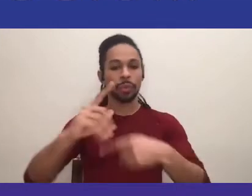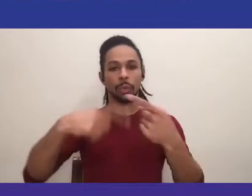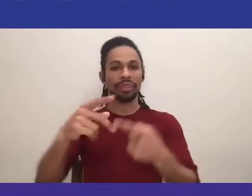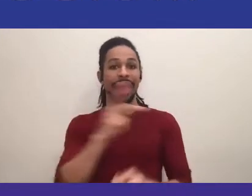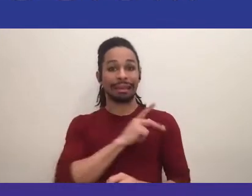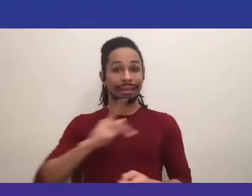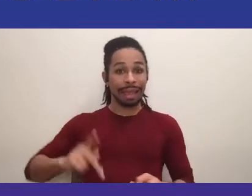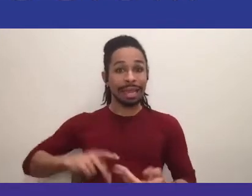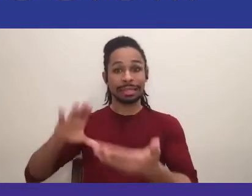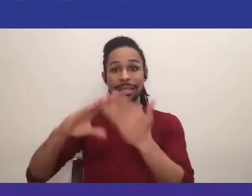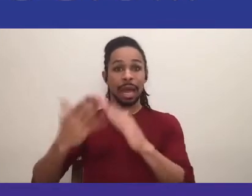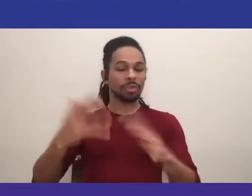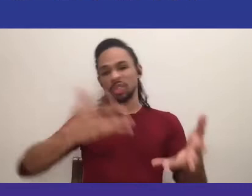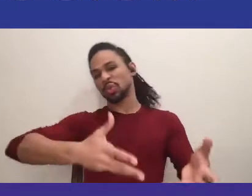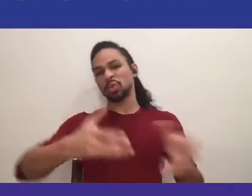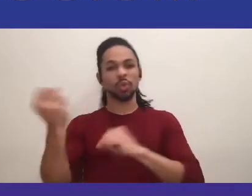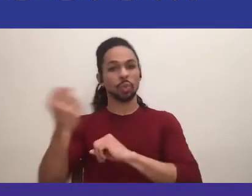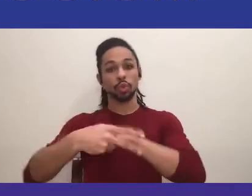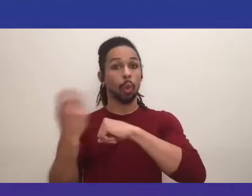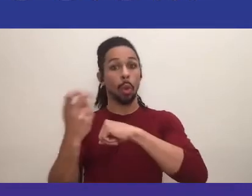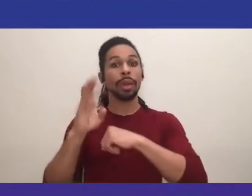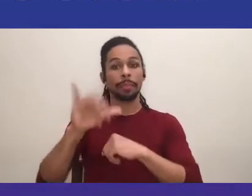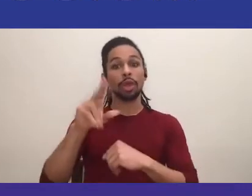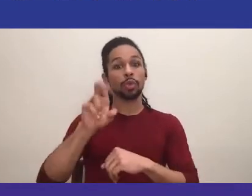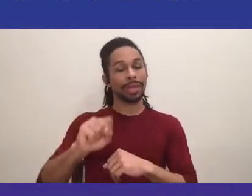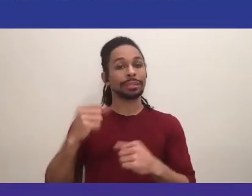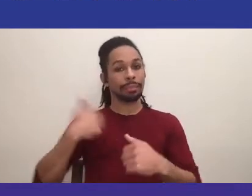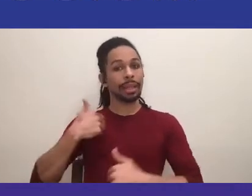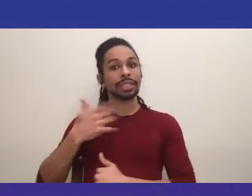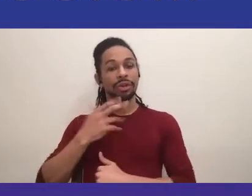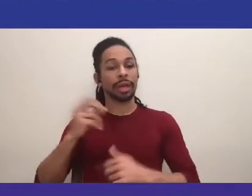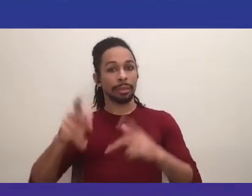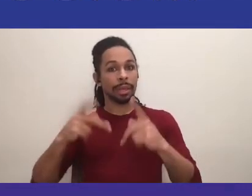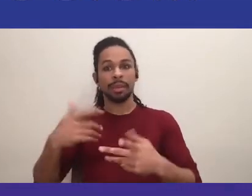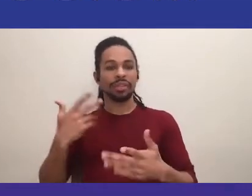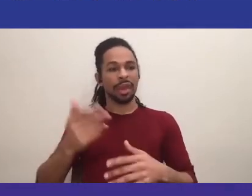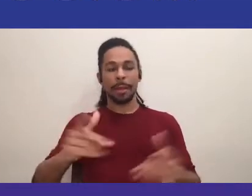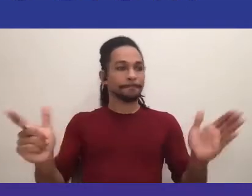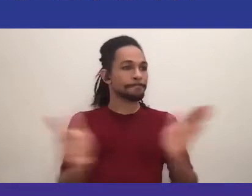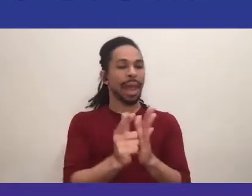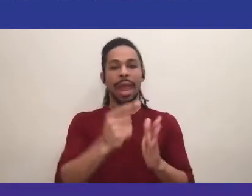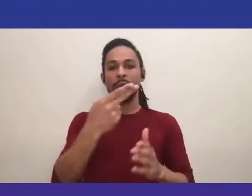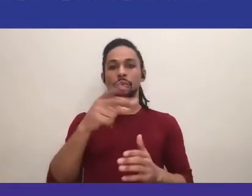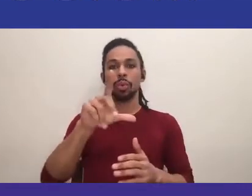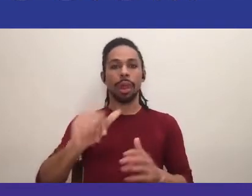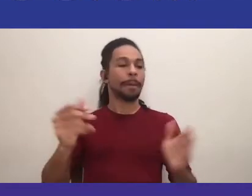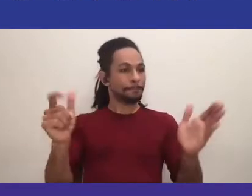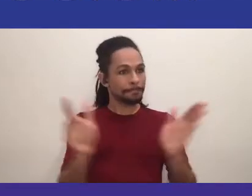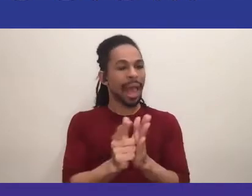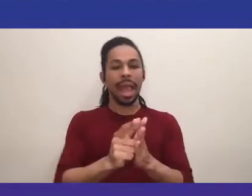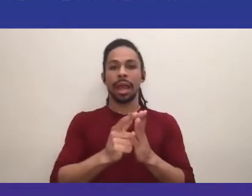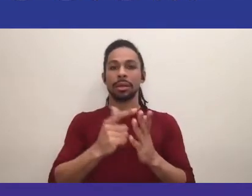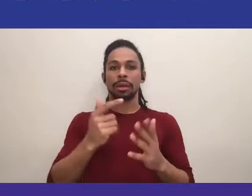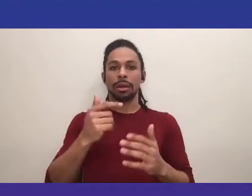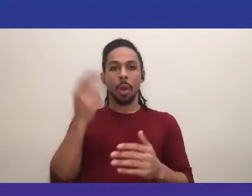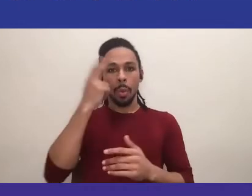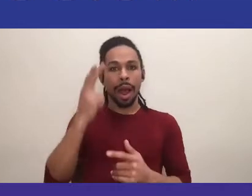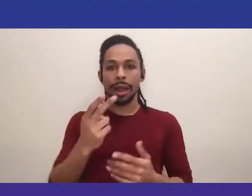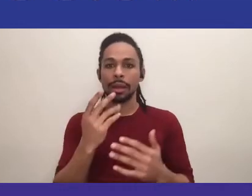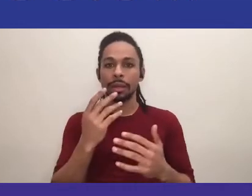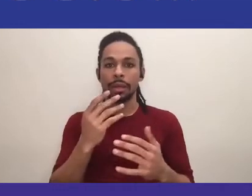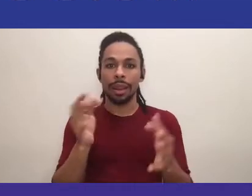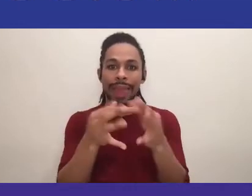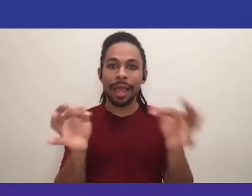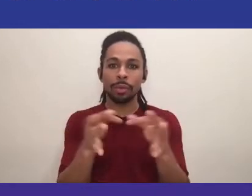US military and business people, when Hawaiian was banned, when hula was banned, people kept practicing hula